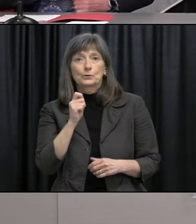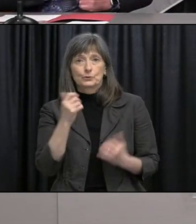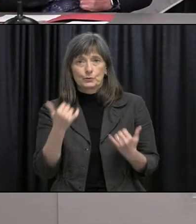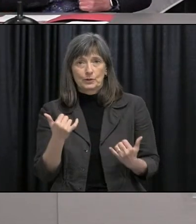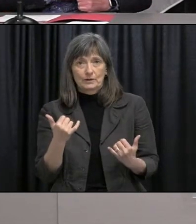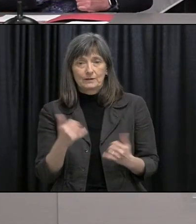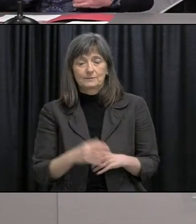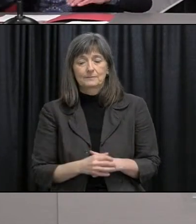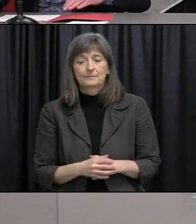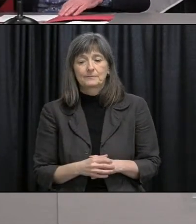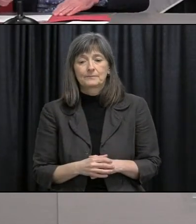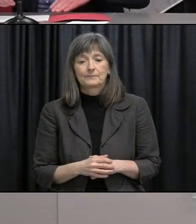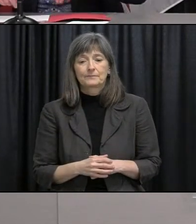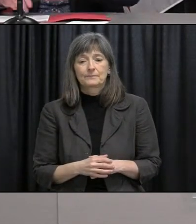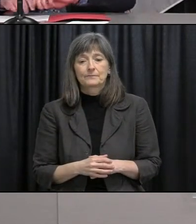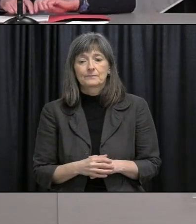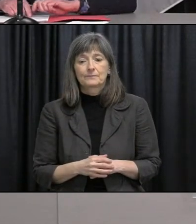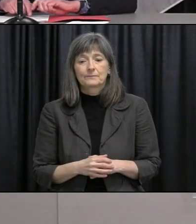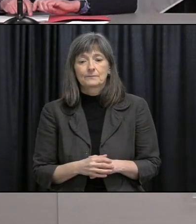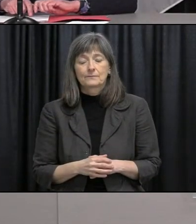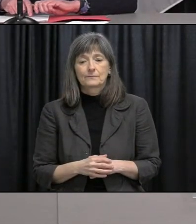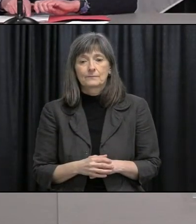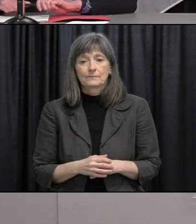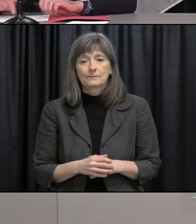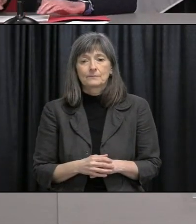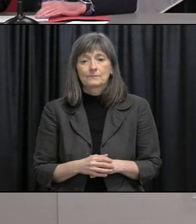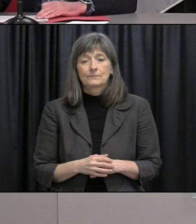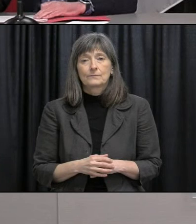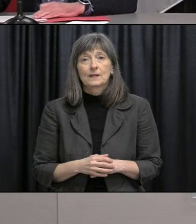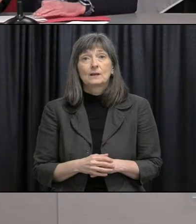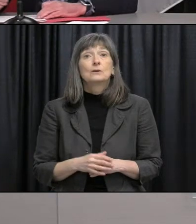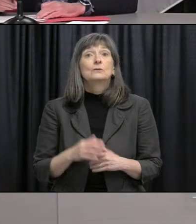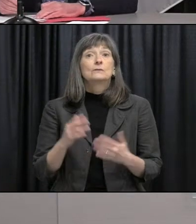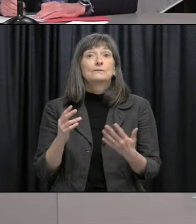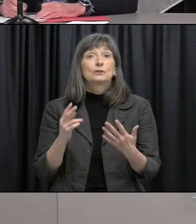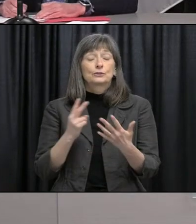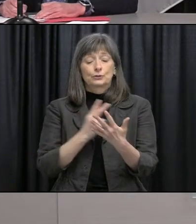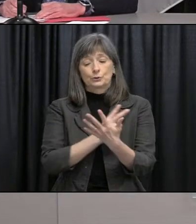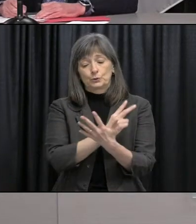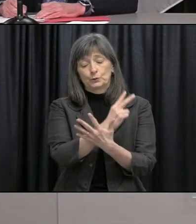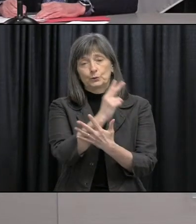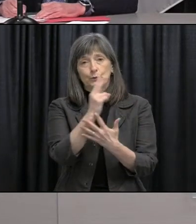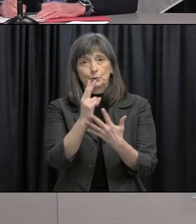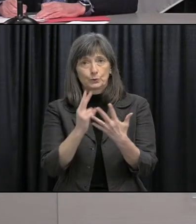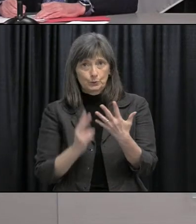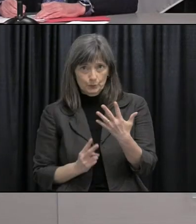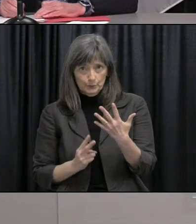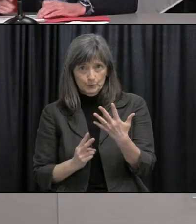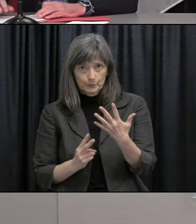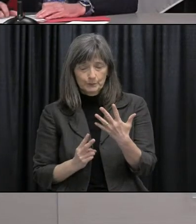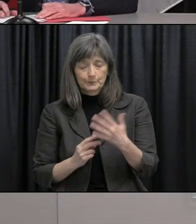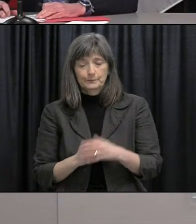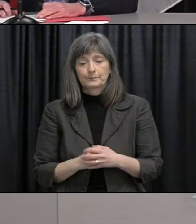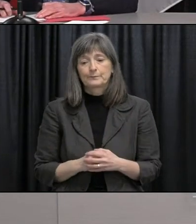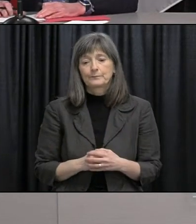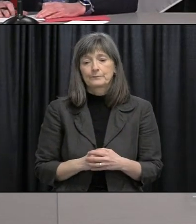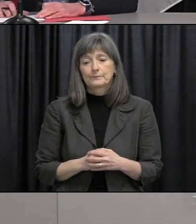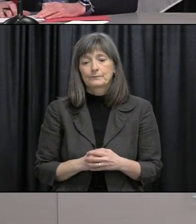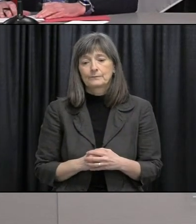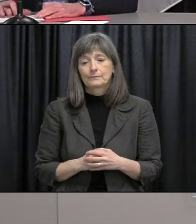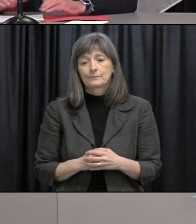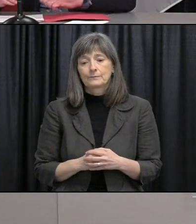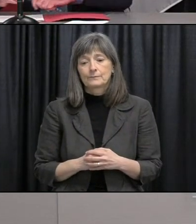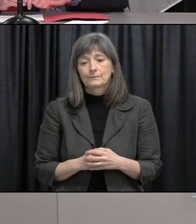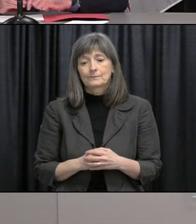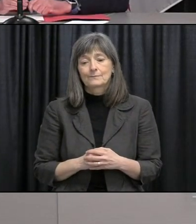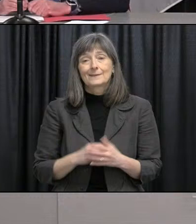for today's call. The first round of the question and answer session will give each reporter the opportunity to ask one question and one follow-up. Following this,